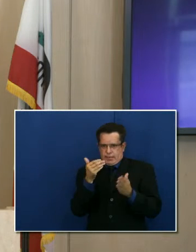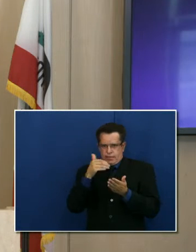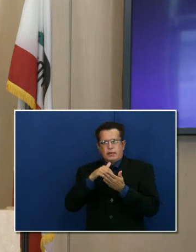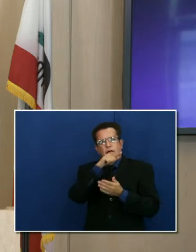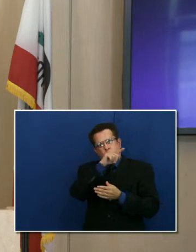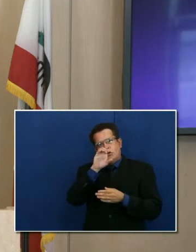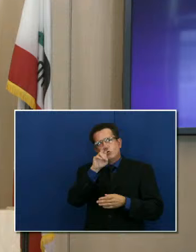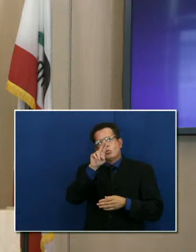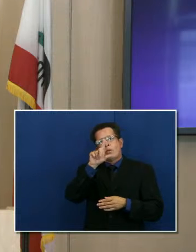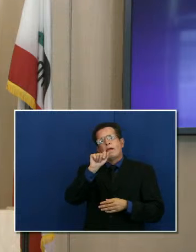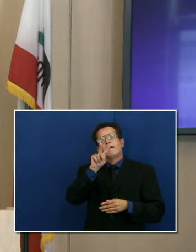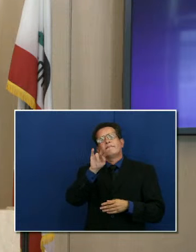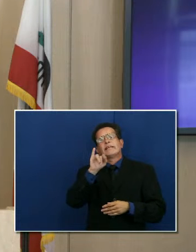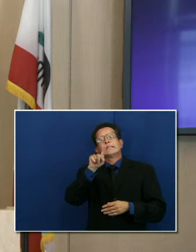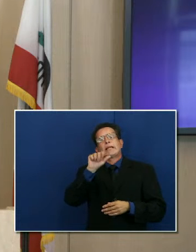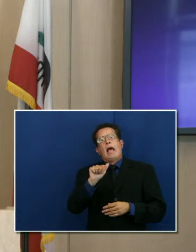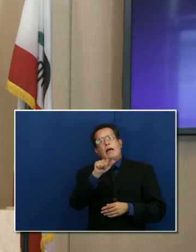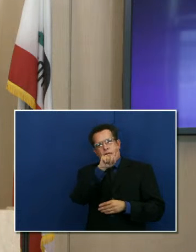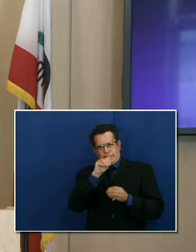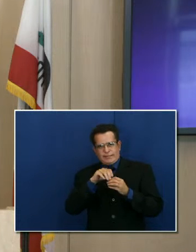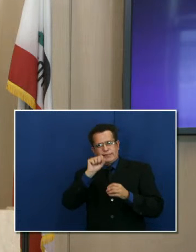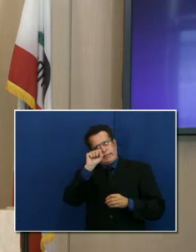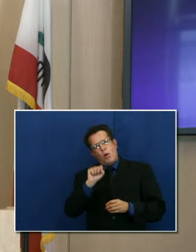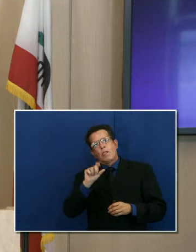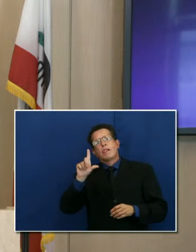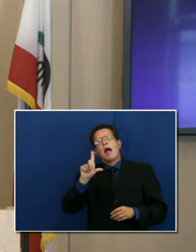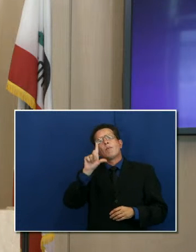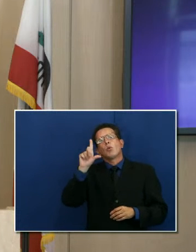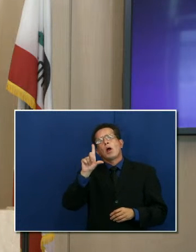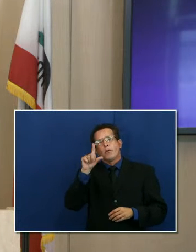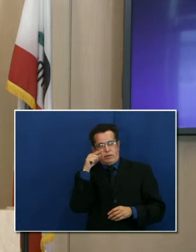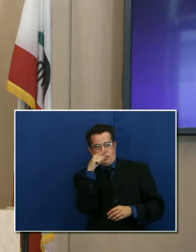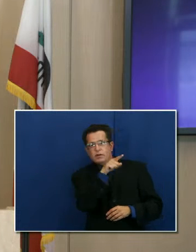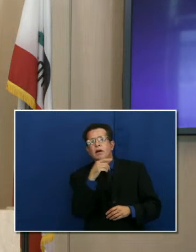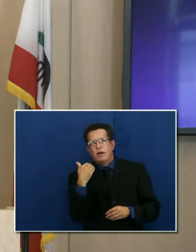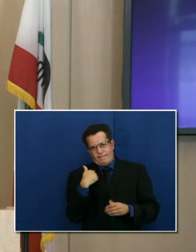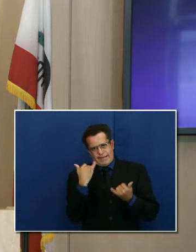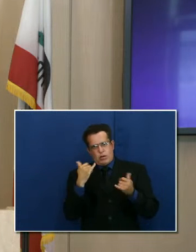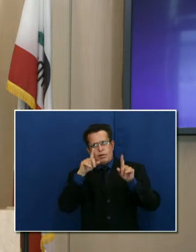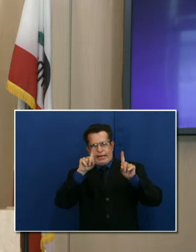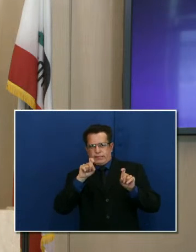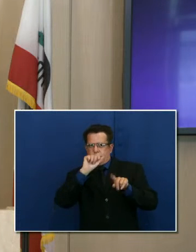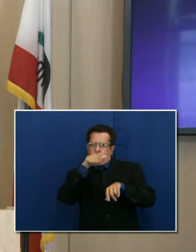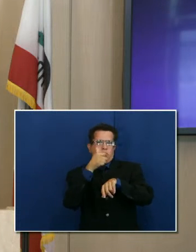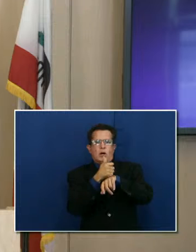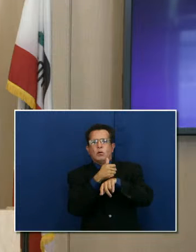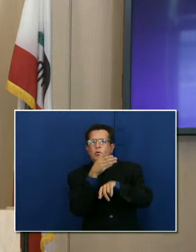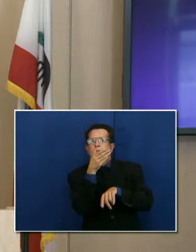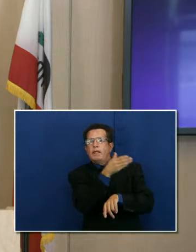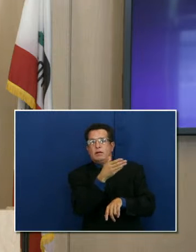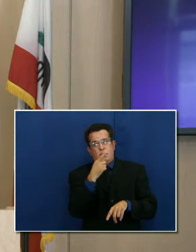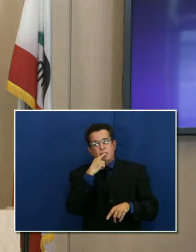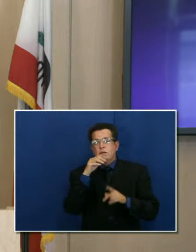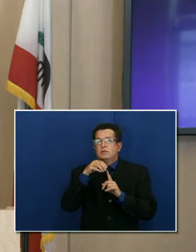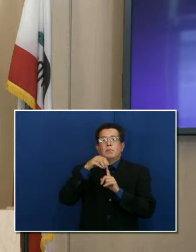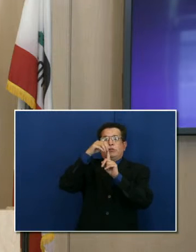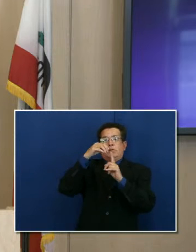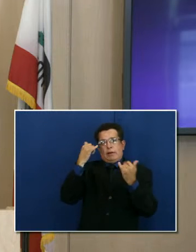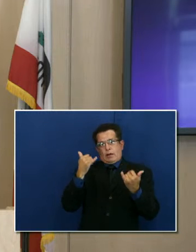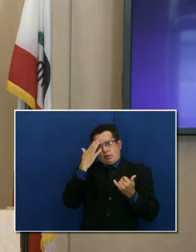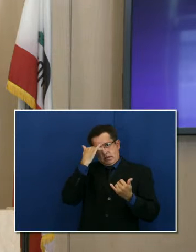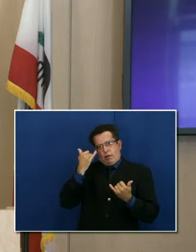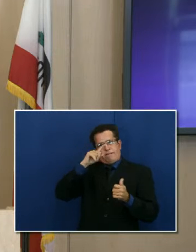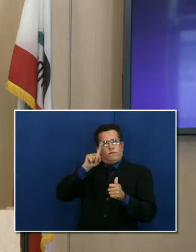Vista. The site is at the South Chula Vista Library, and it's very unique because it's the first site that we've done